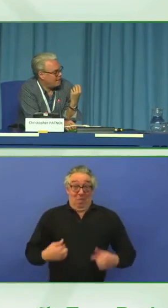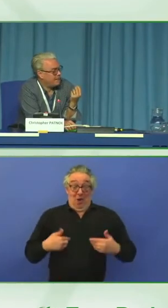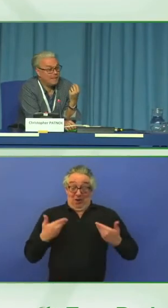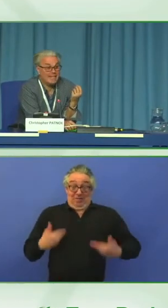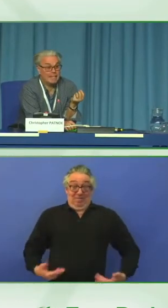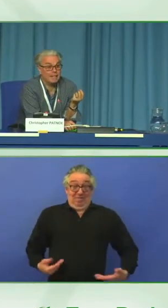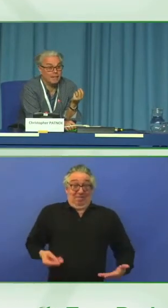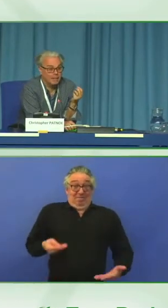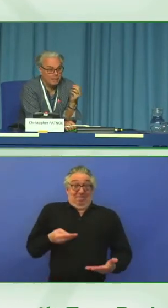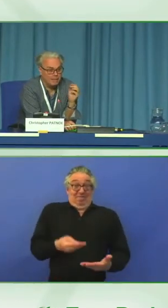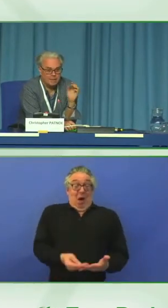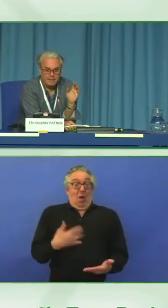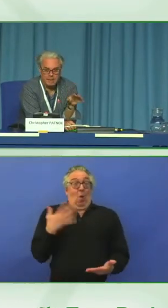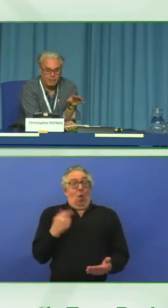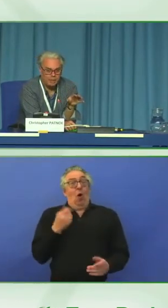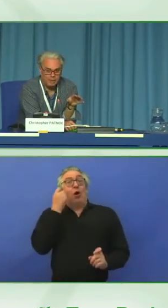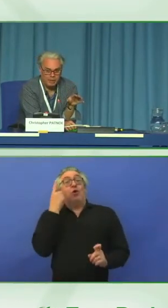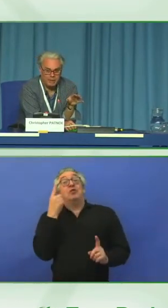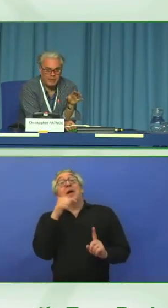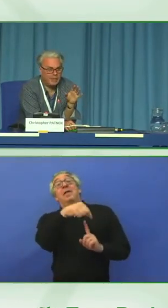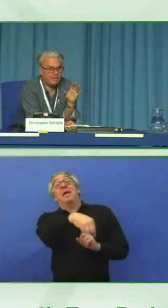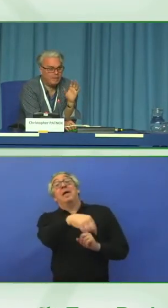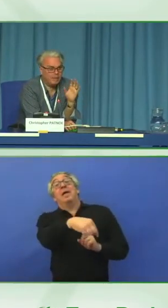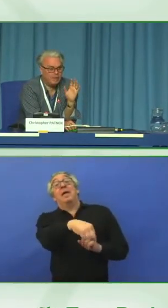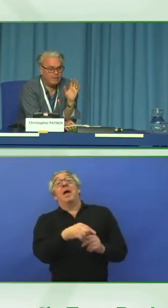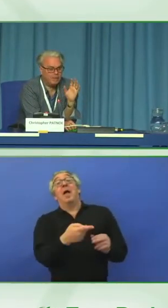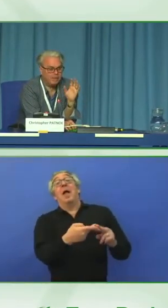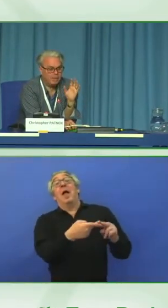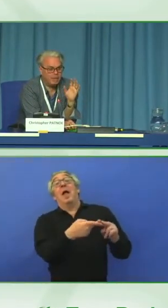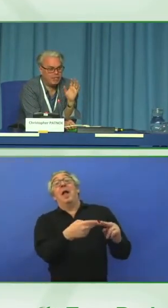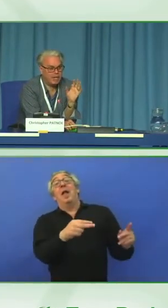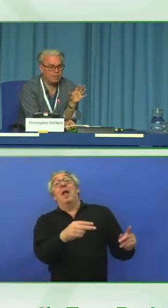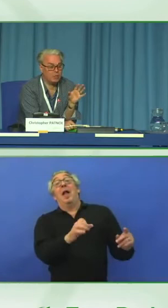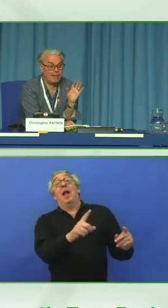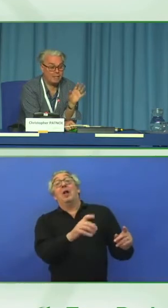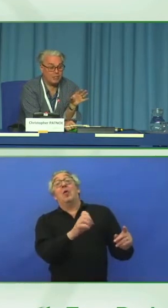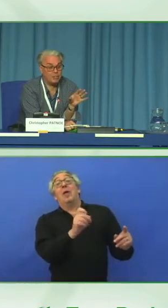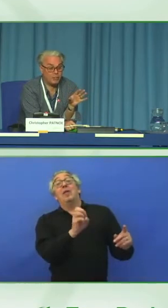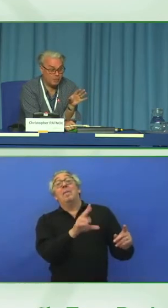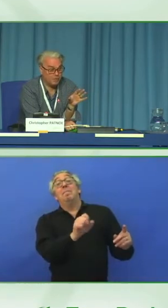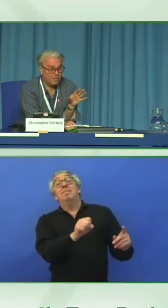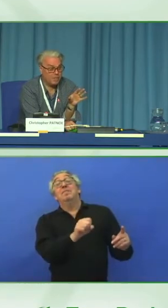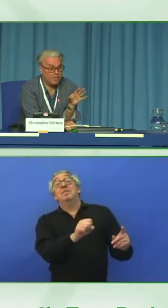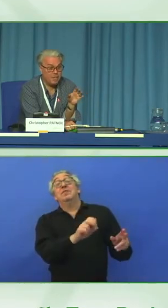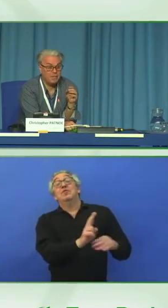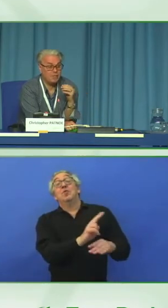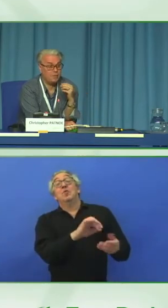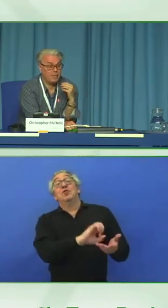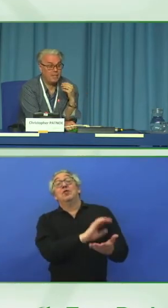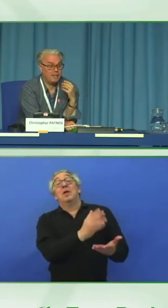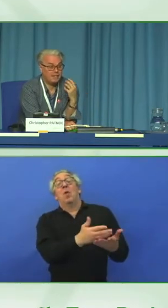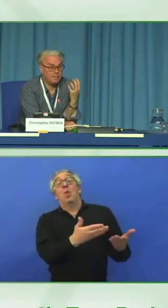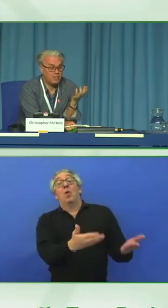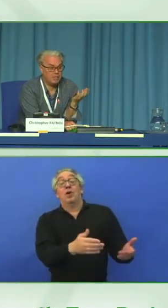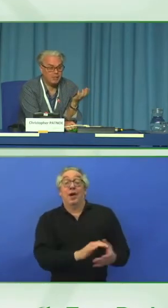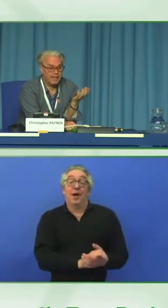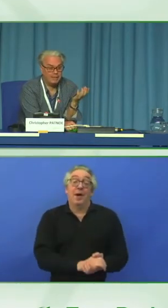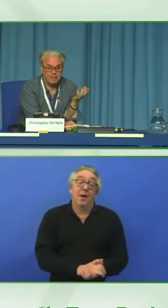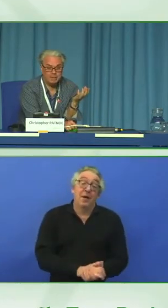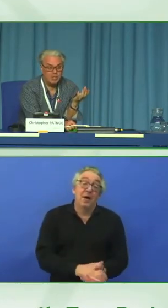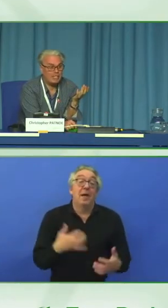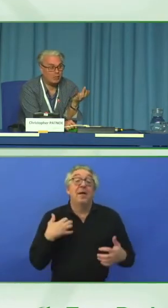is access to data. I mean, earlier we heard about that we have a challenge with access to users. So with any kind